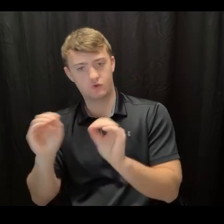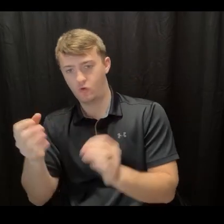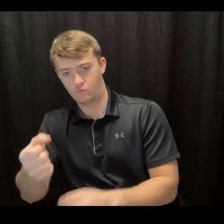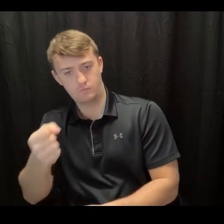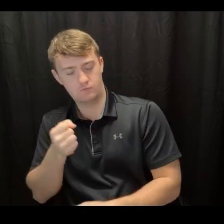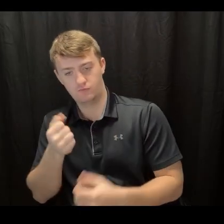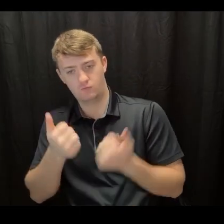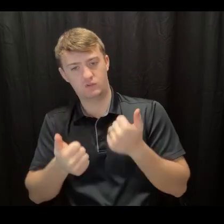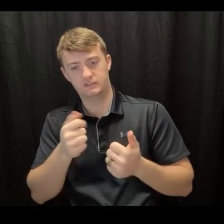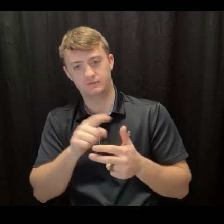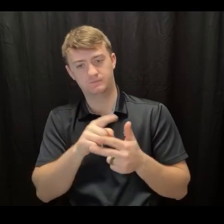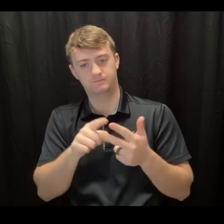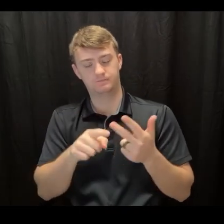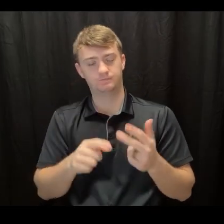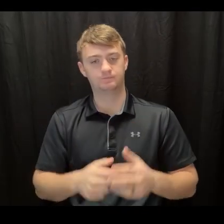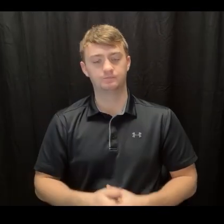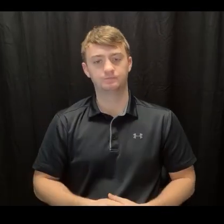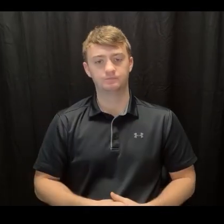removal?